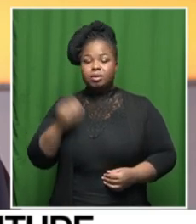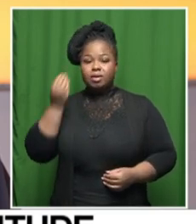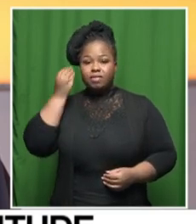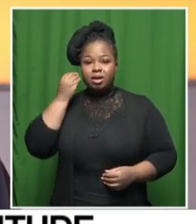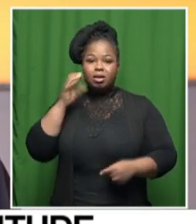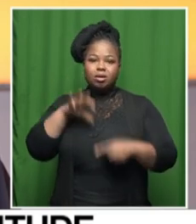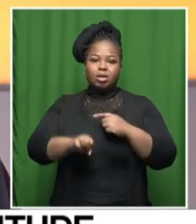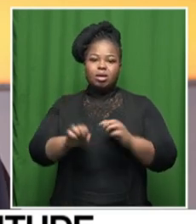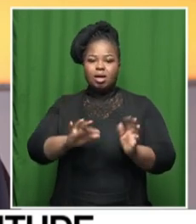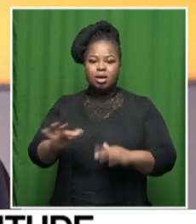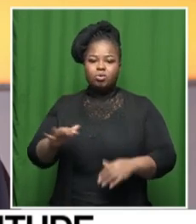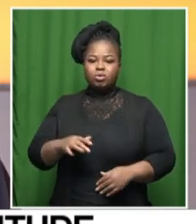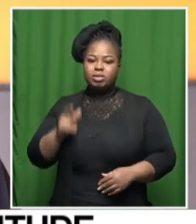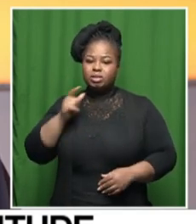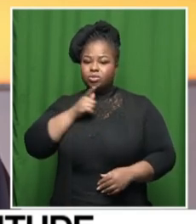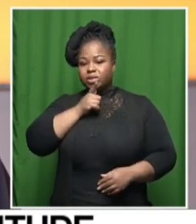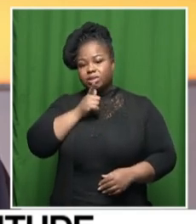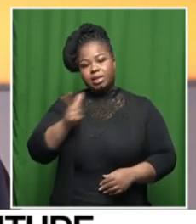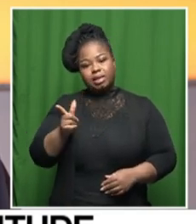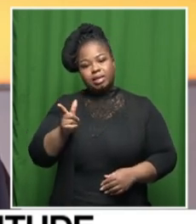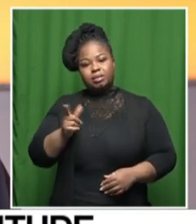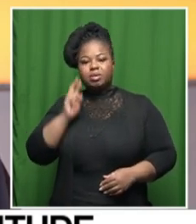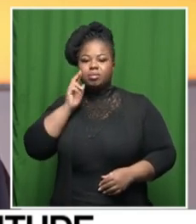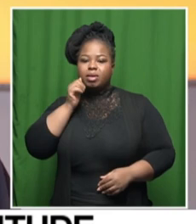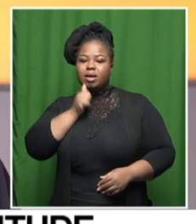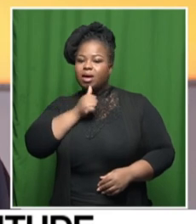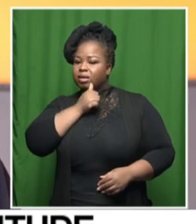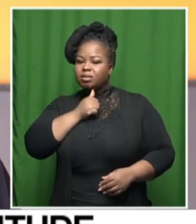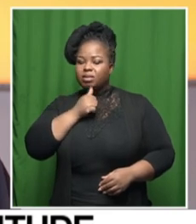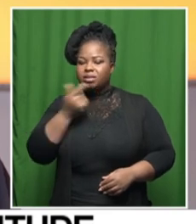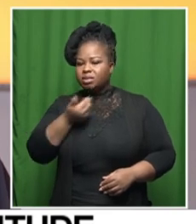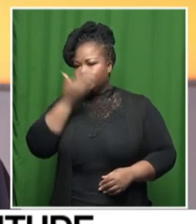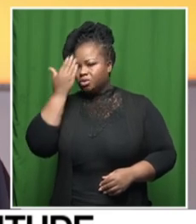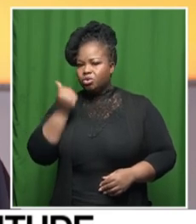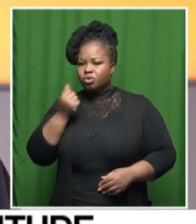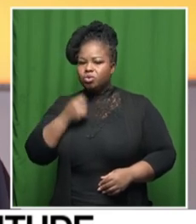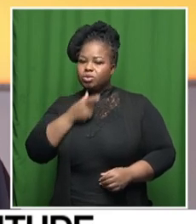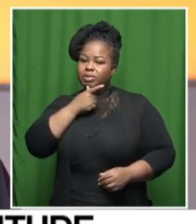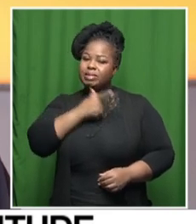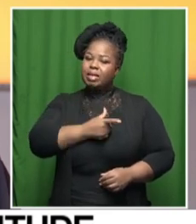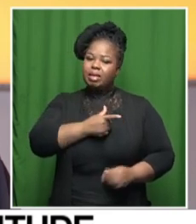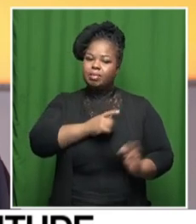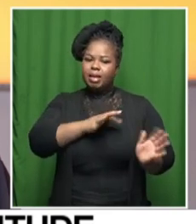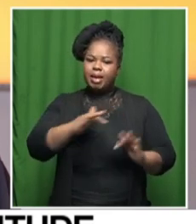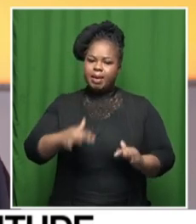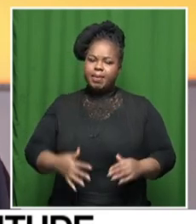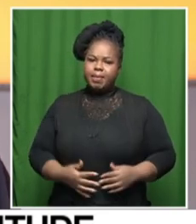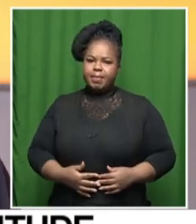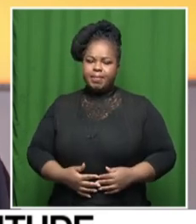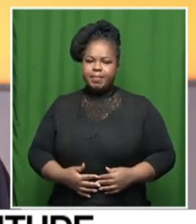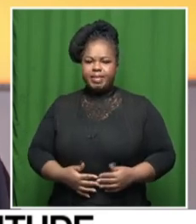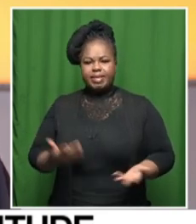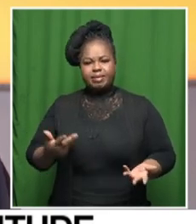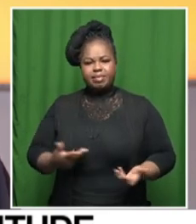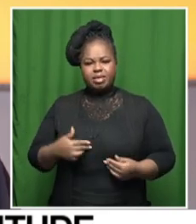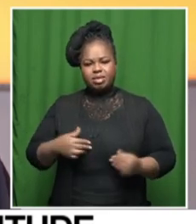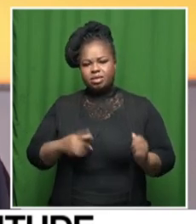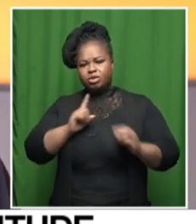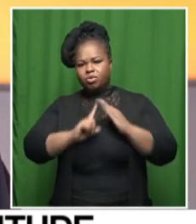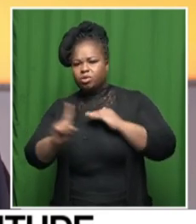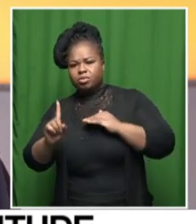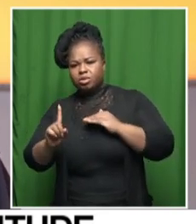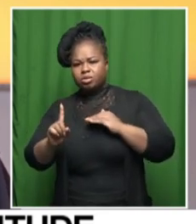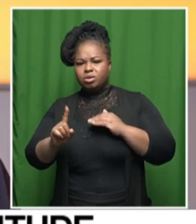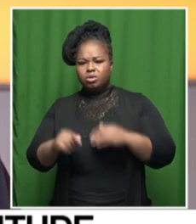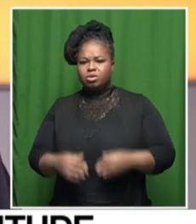found out was her telling my aunt that she doesn't know how she's going to break the news to me. And I just walked in and told